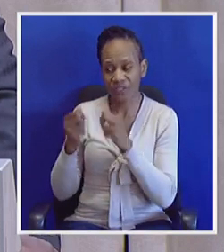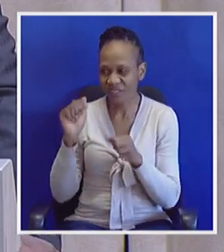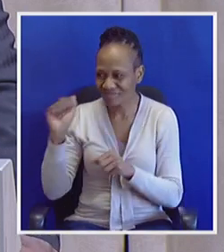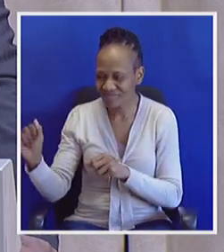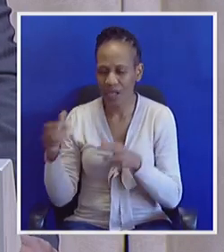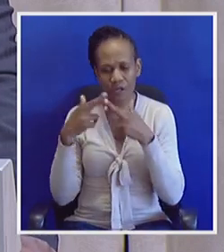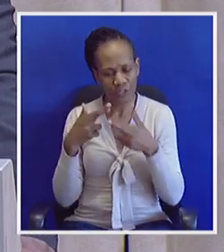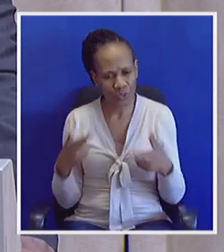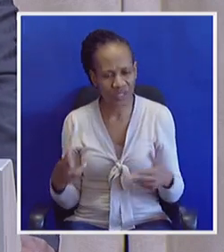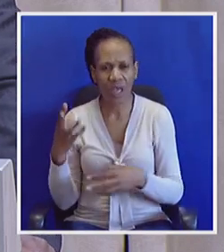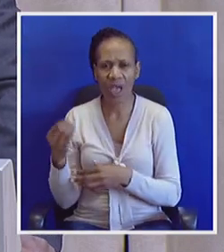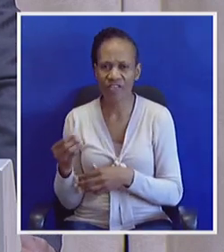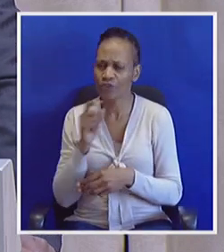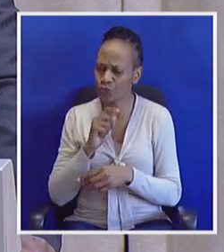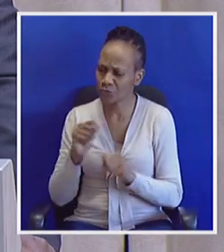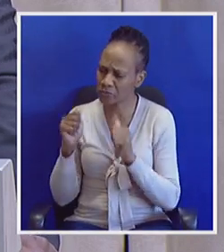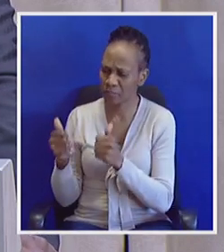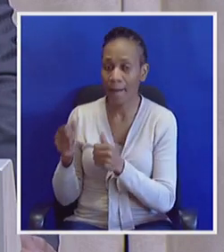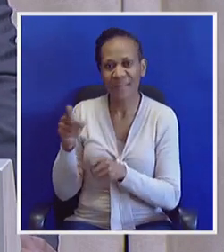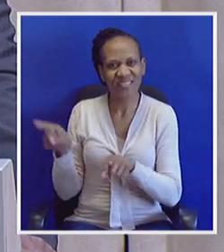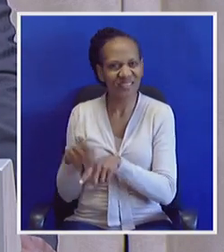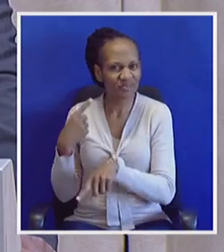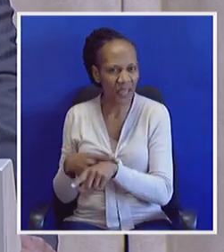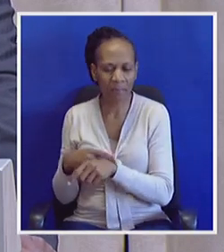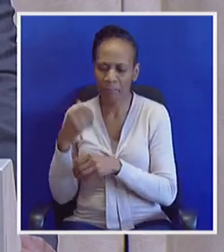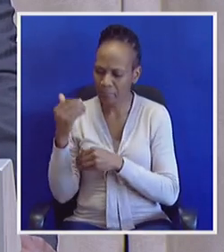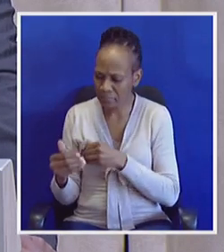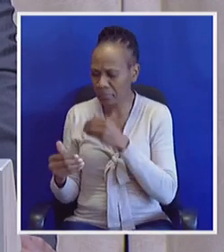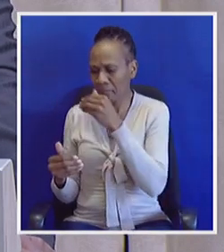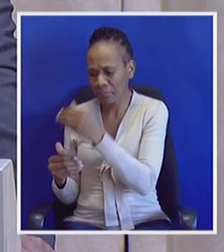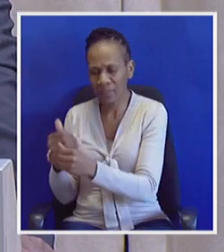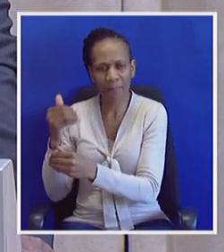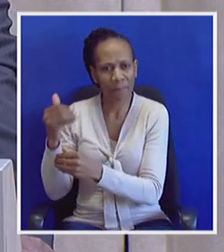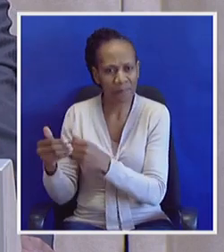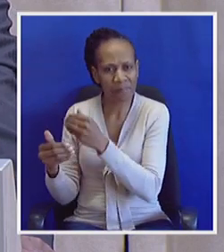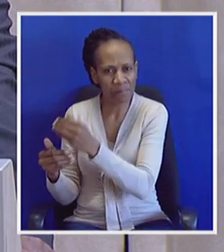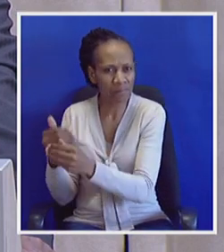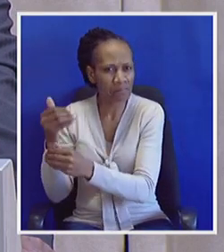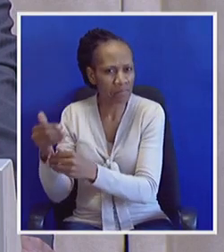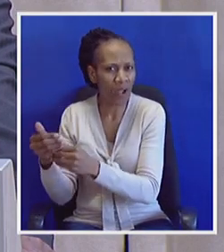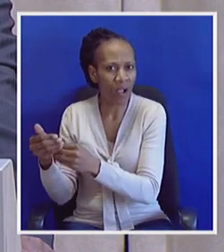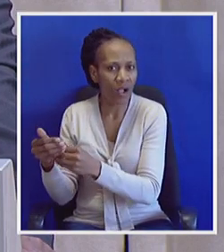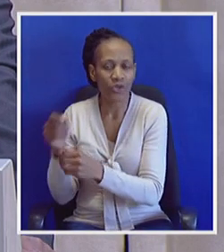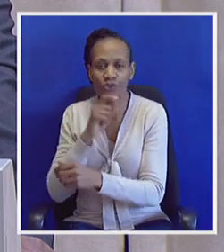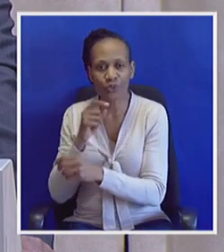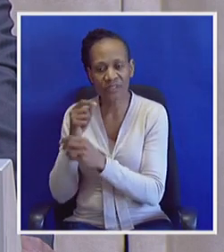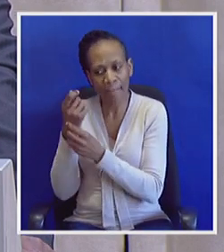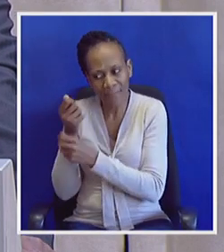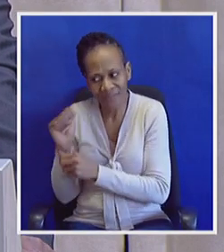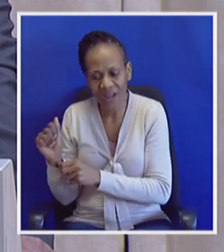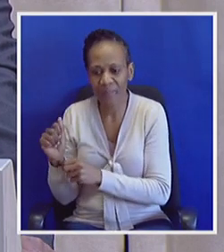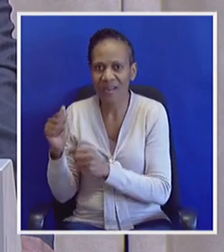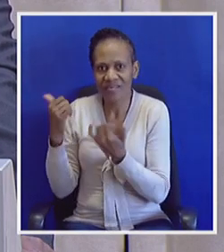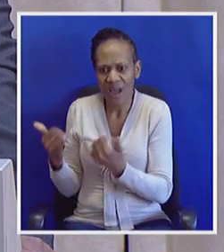they have, but they have been able to navigate their way within a capitalist-controlled world, and have been able to